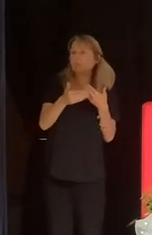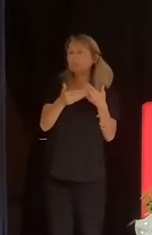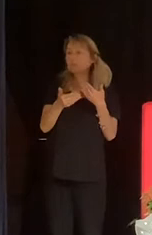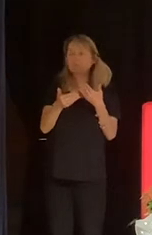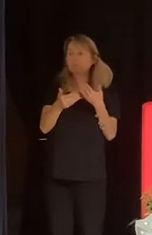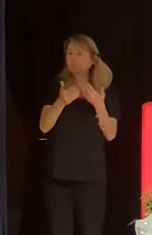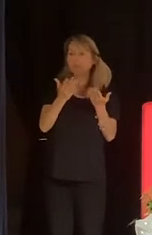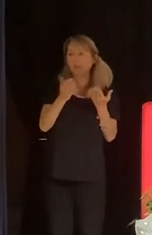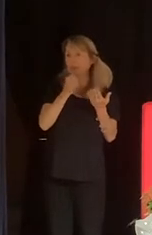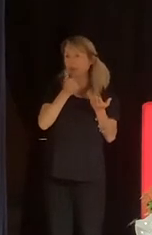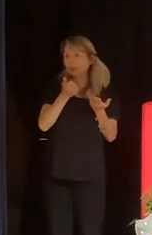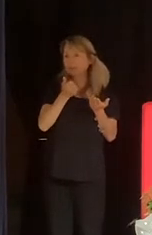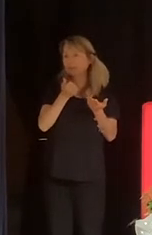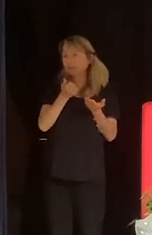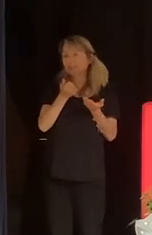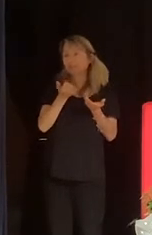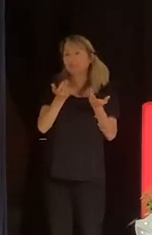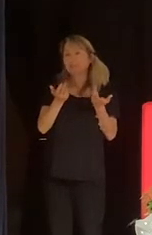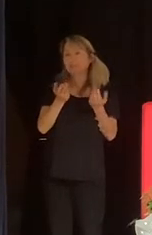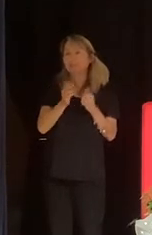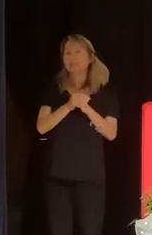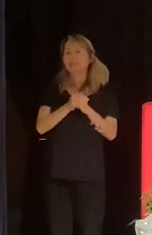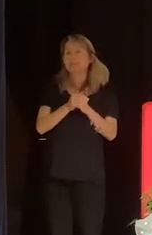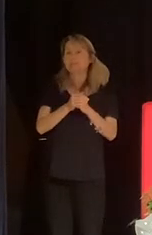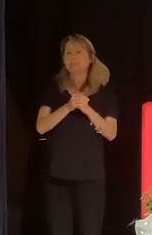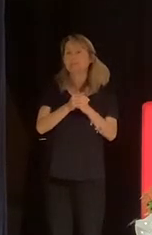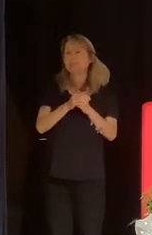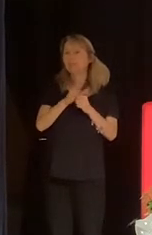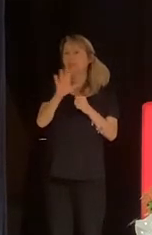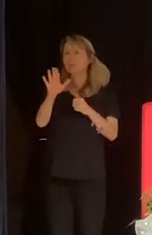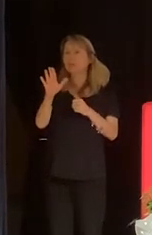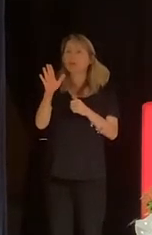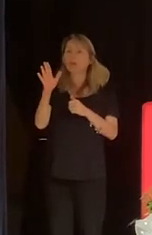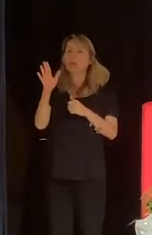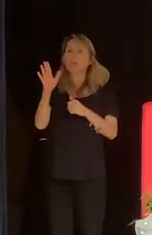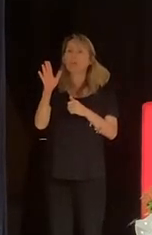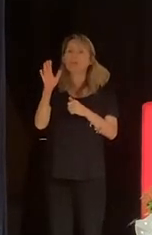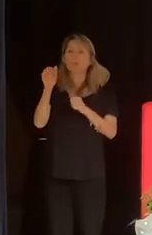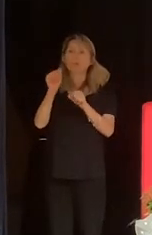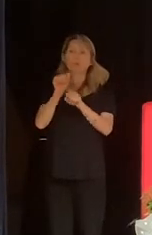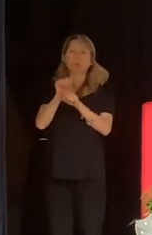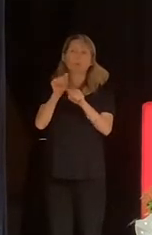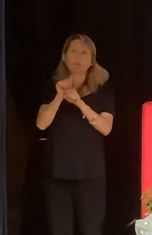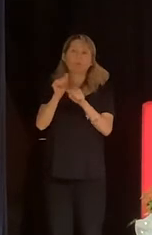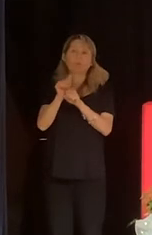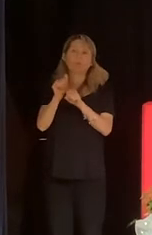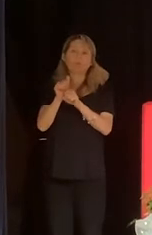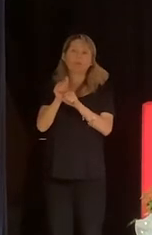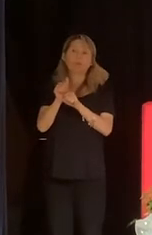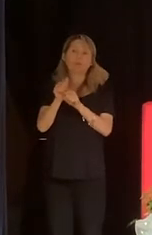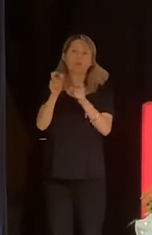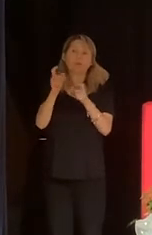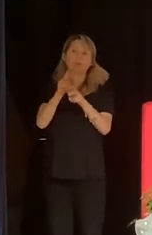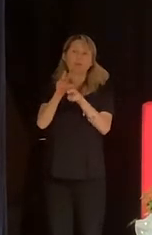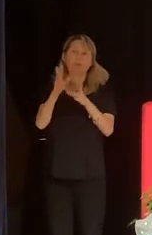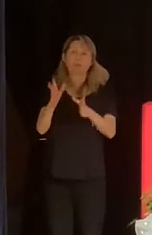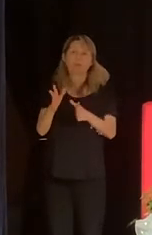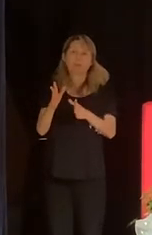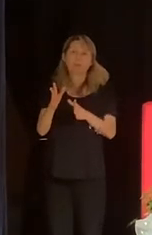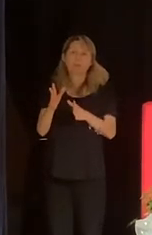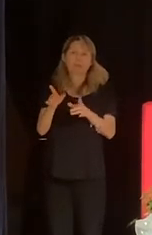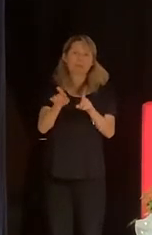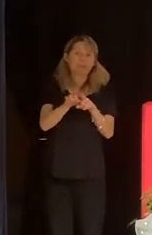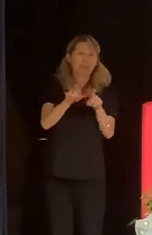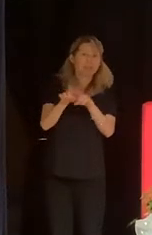bed. Maybe the tone that your work supervisor uses will not be the same gentle tone that